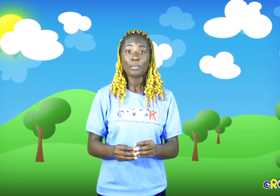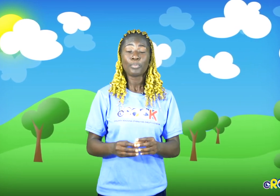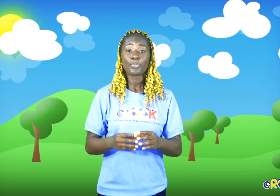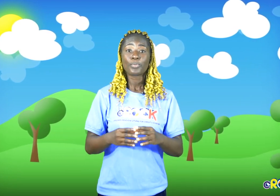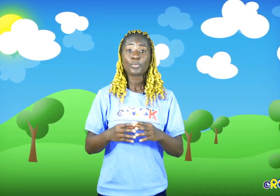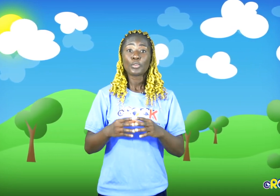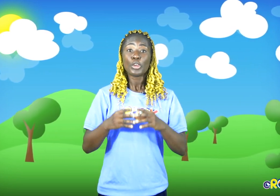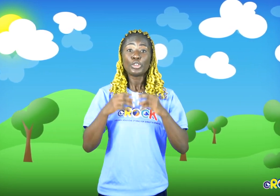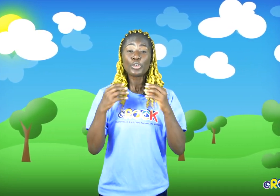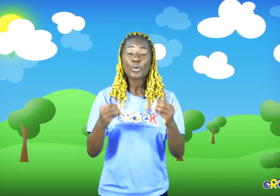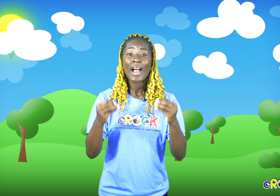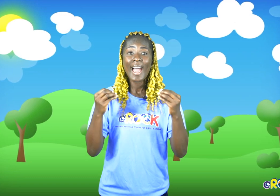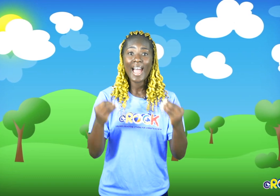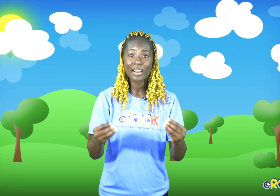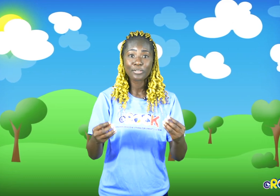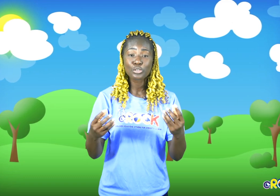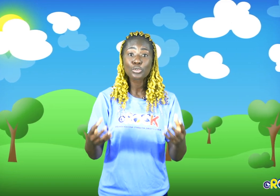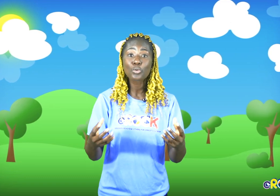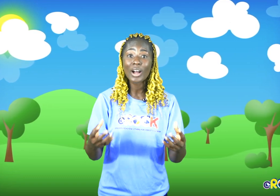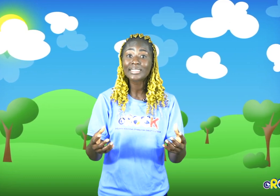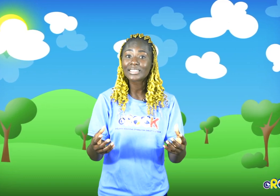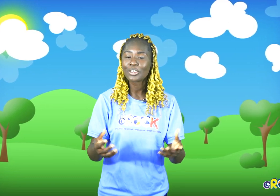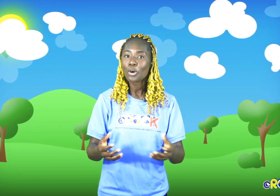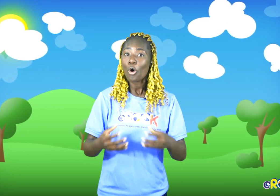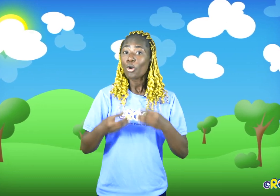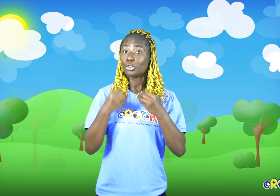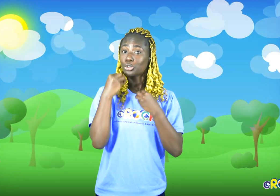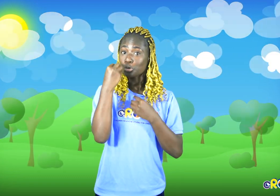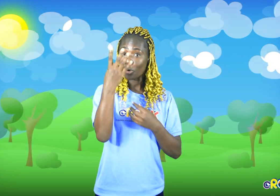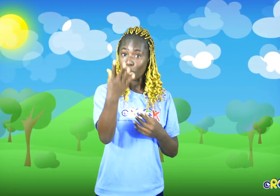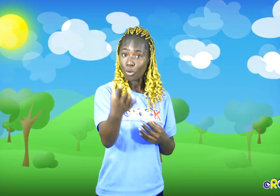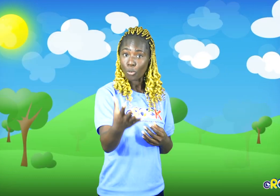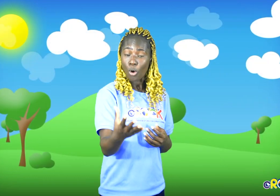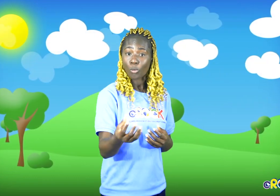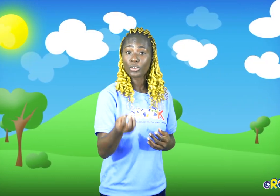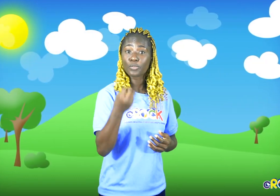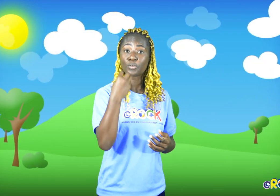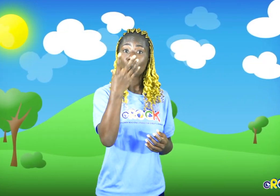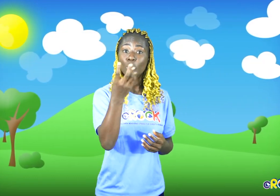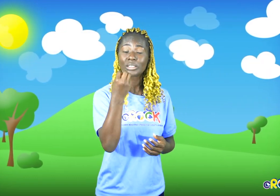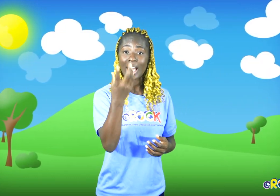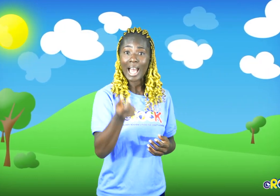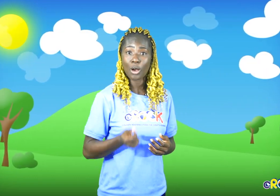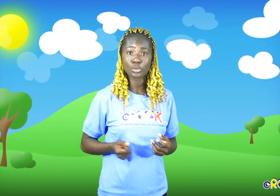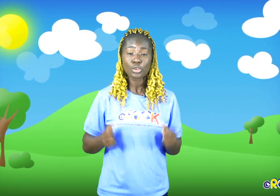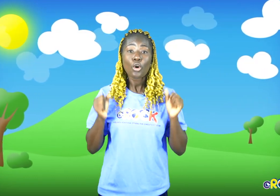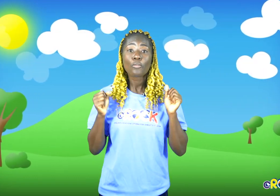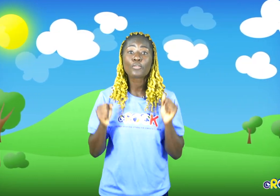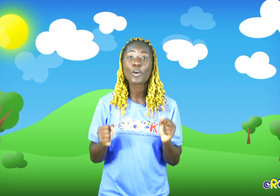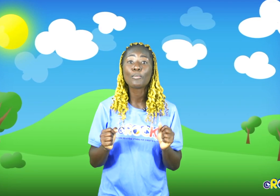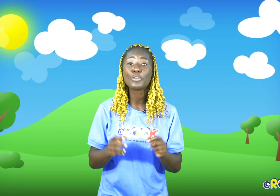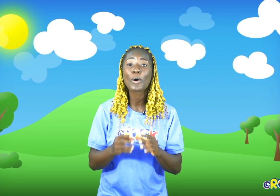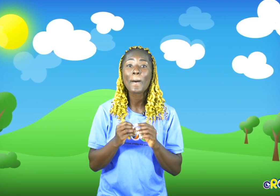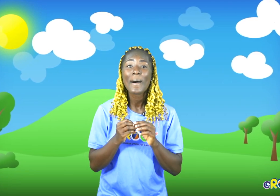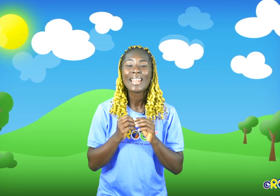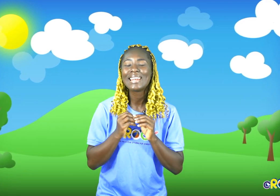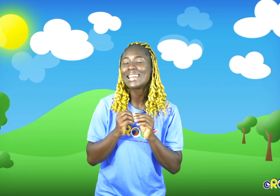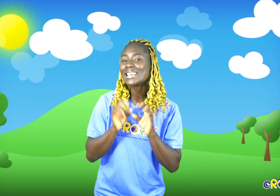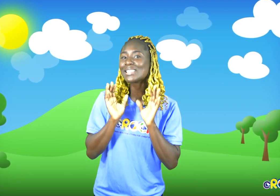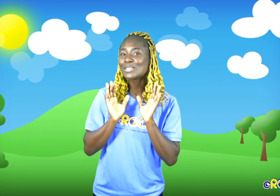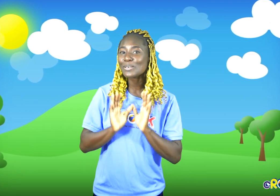God, you have to what? Control what flows out from